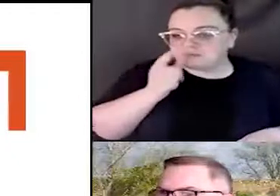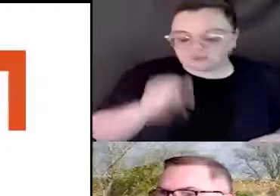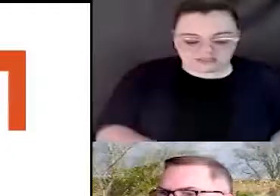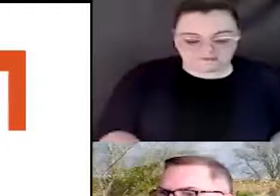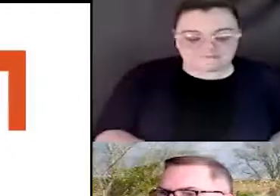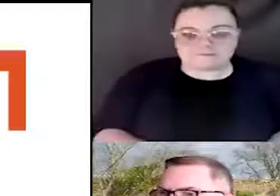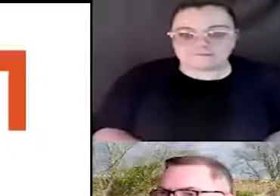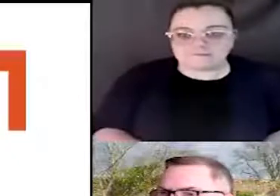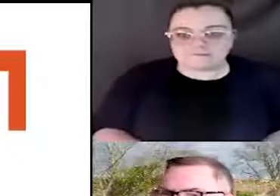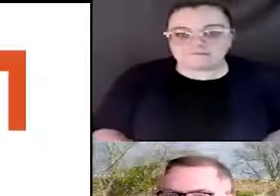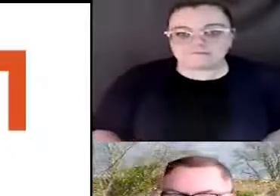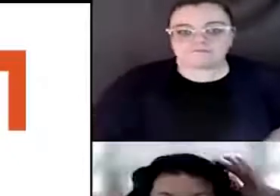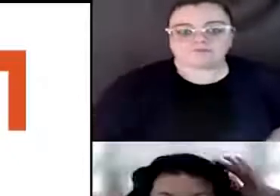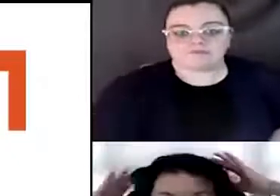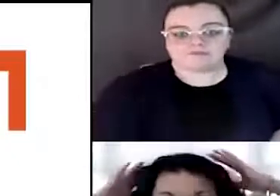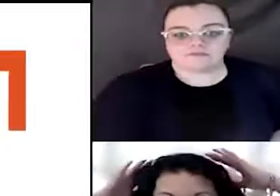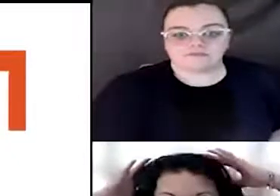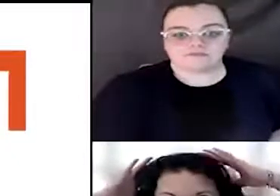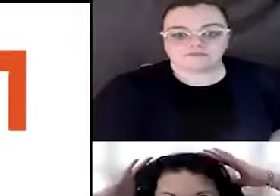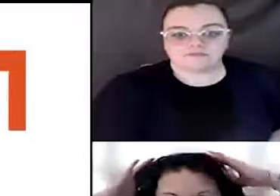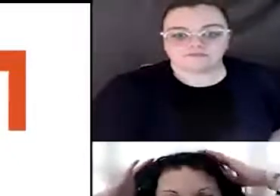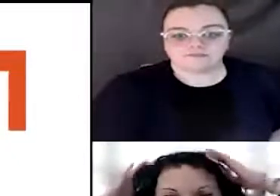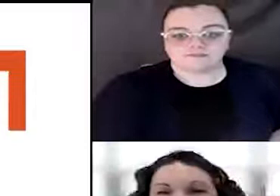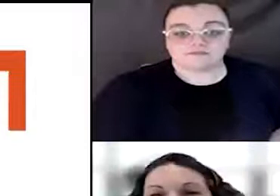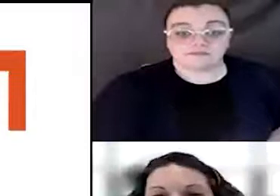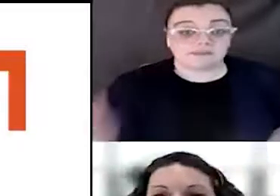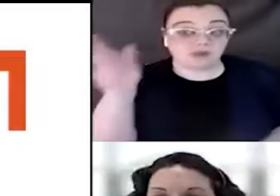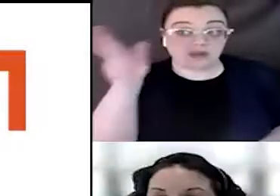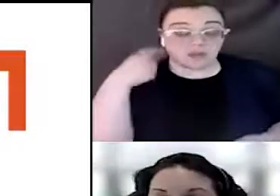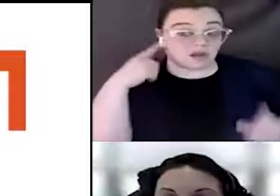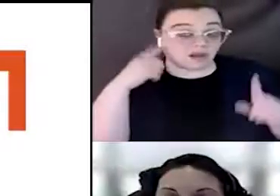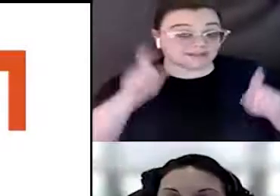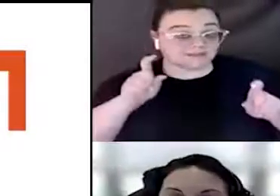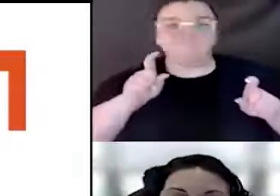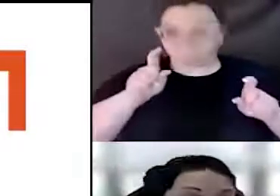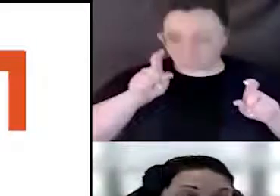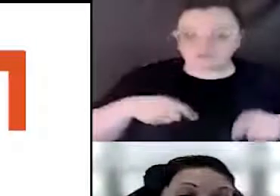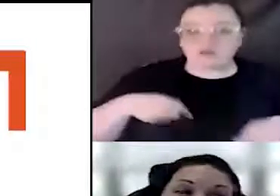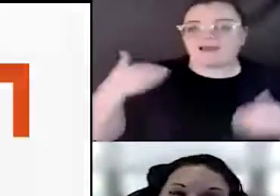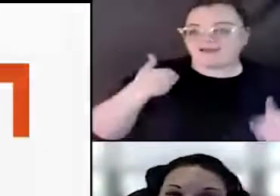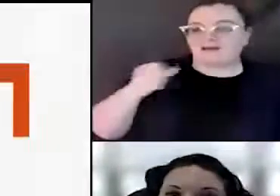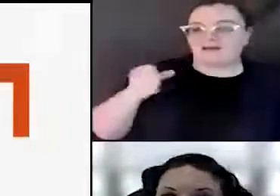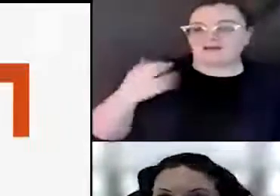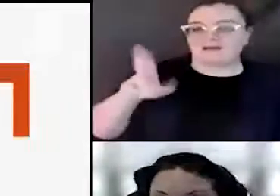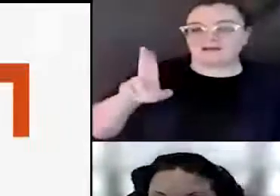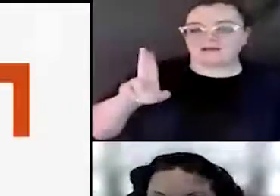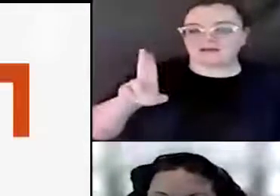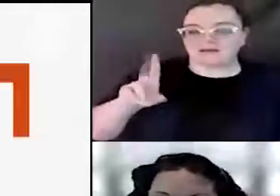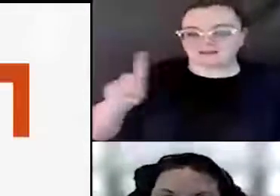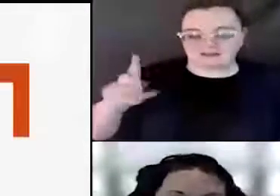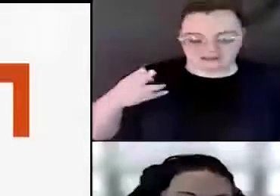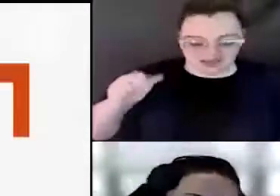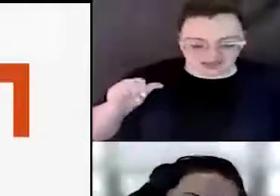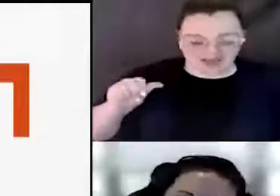Hello, everyone. Can you hear me okay? We can. Okay, great. I'm Shuda Butler. I'm the newly appointed Director of Operations